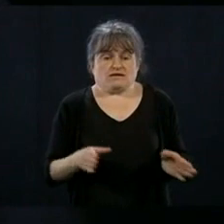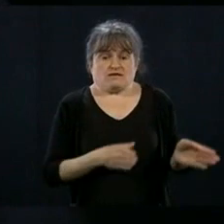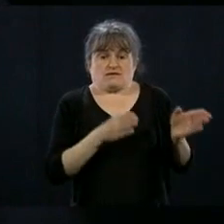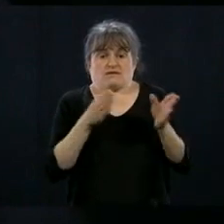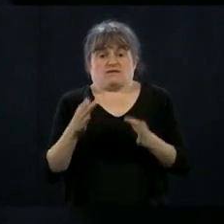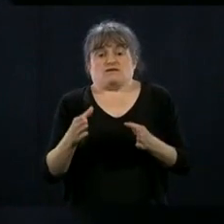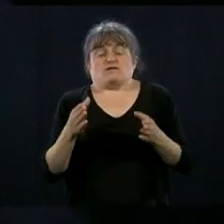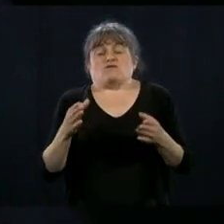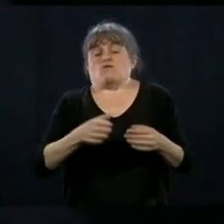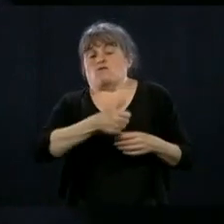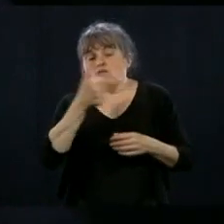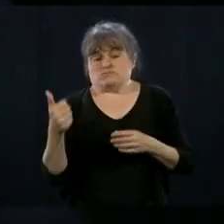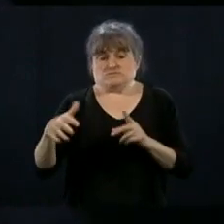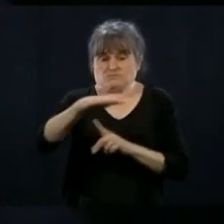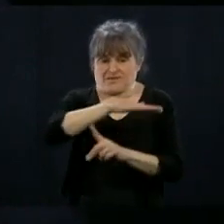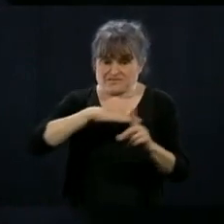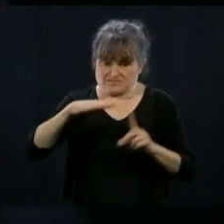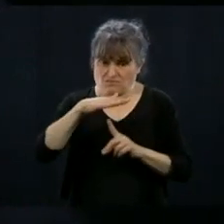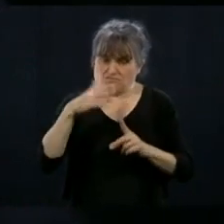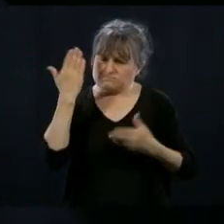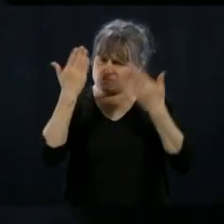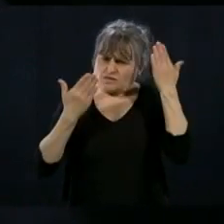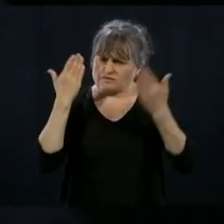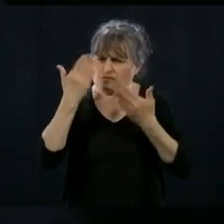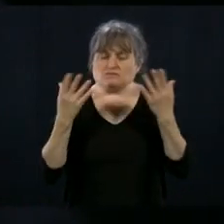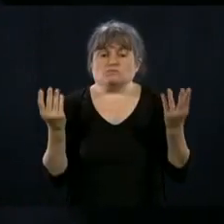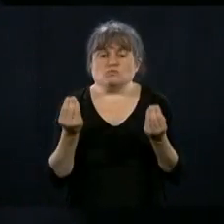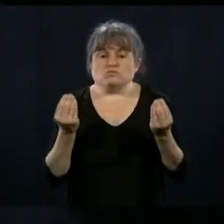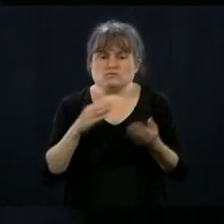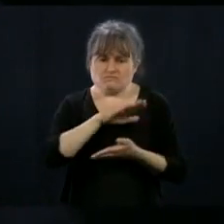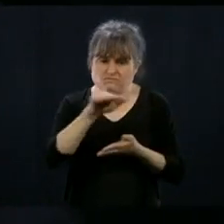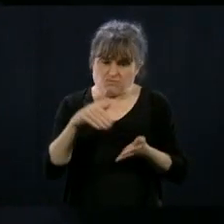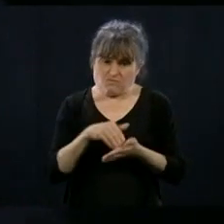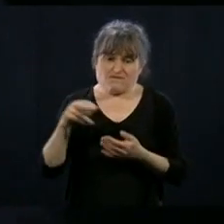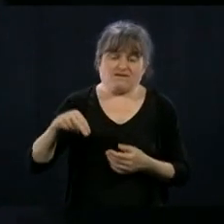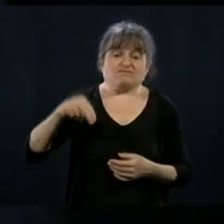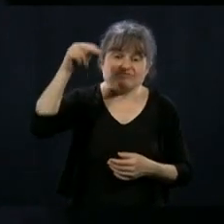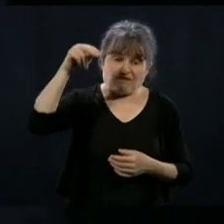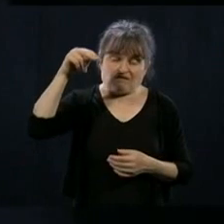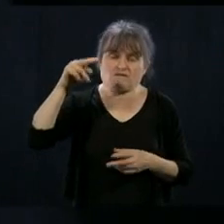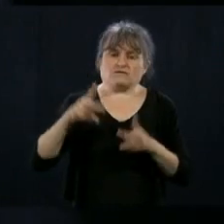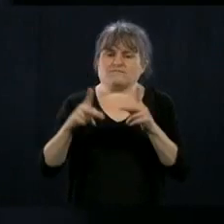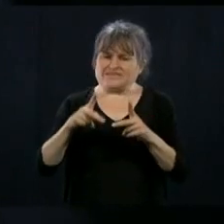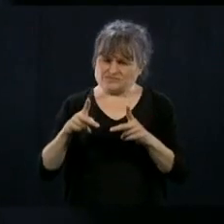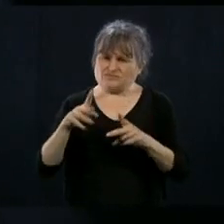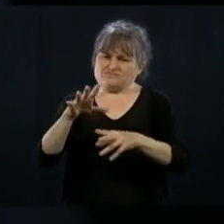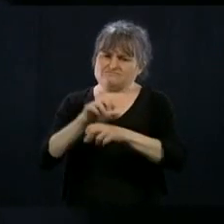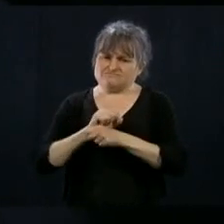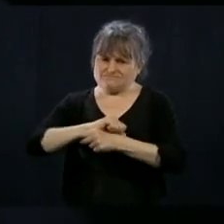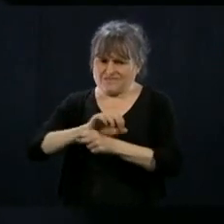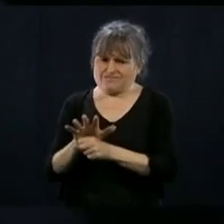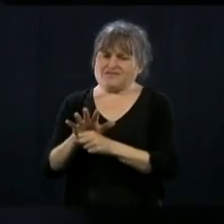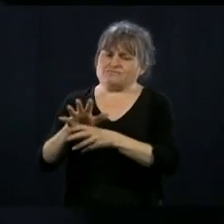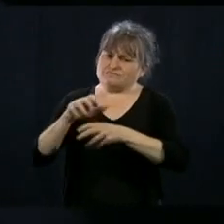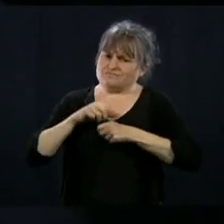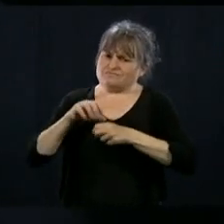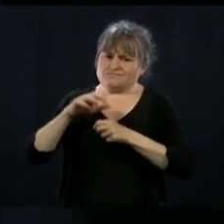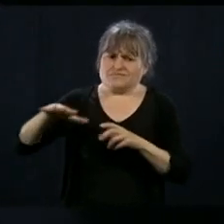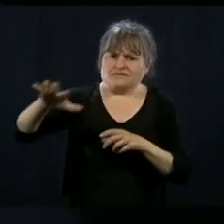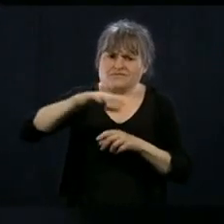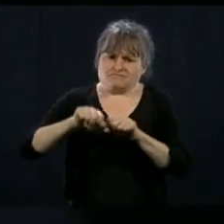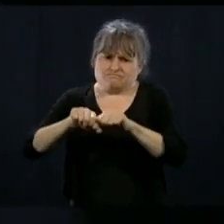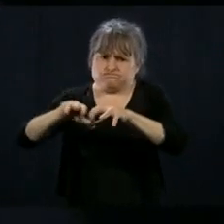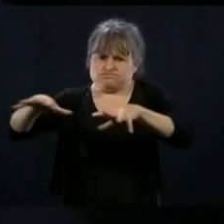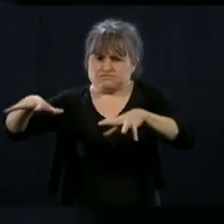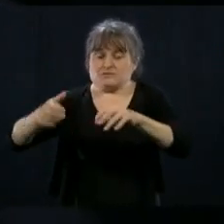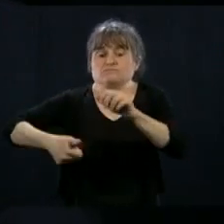is worrisome in Montreal Nord. A lot of people are infected. It's probably the sub-region in Quebec